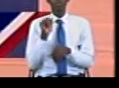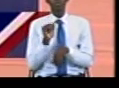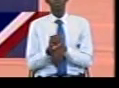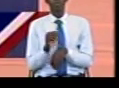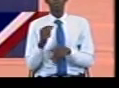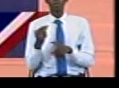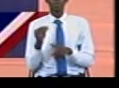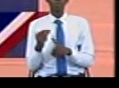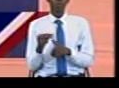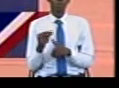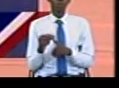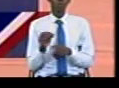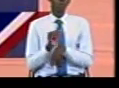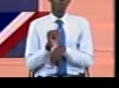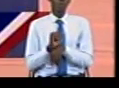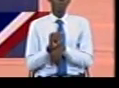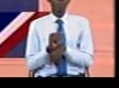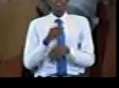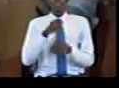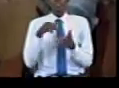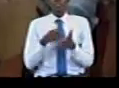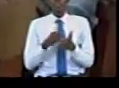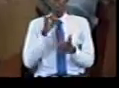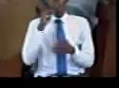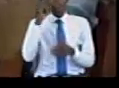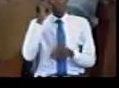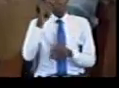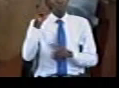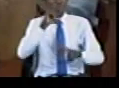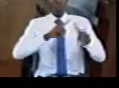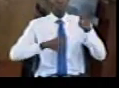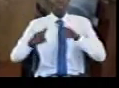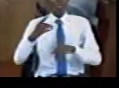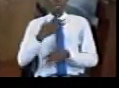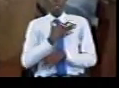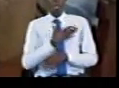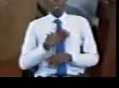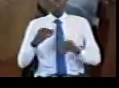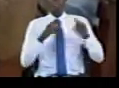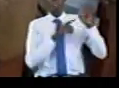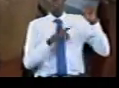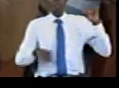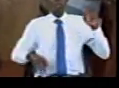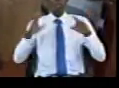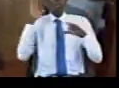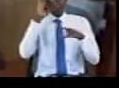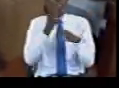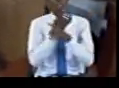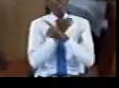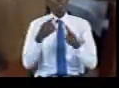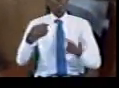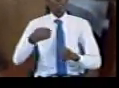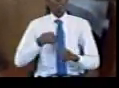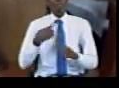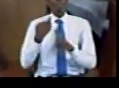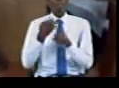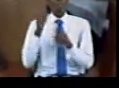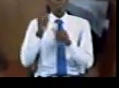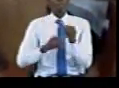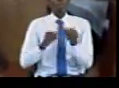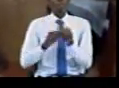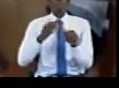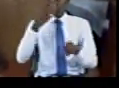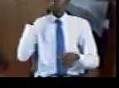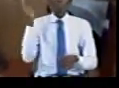for you to repeat for yourself. And the Lord shall deliver me from every evil work. Can you say